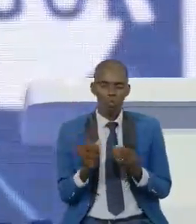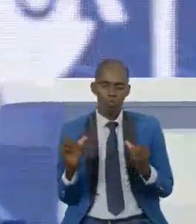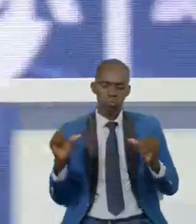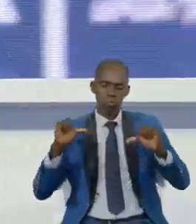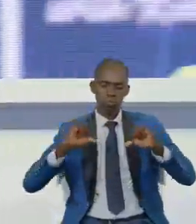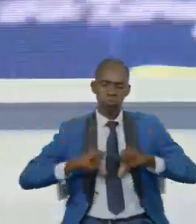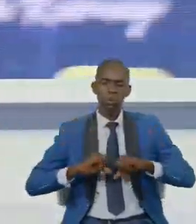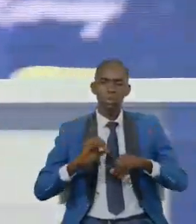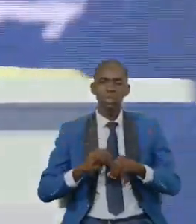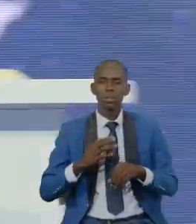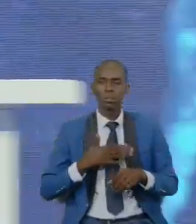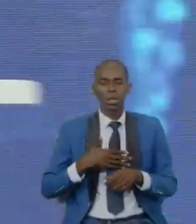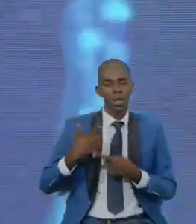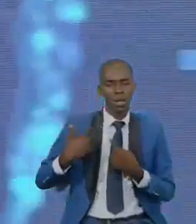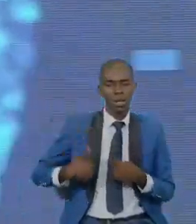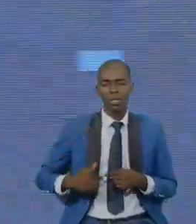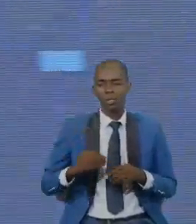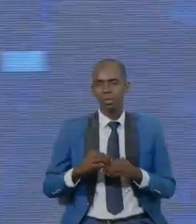my life